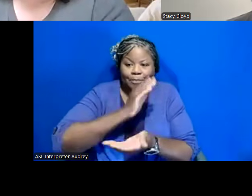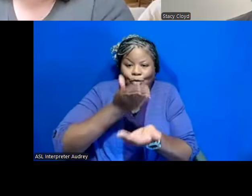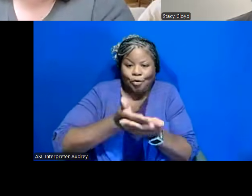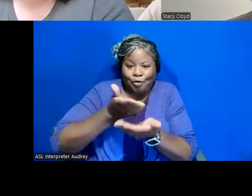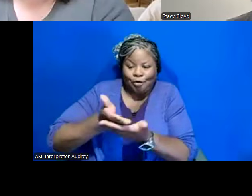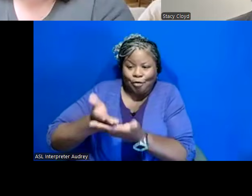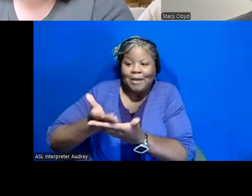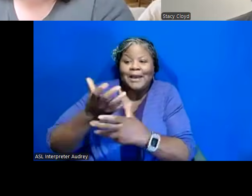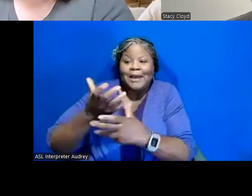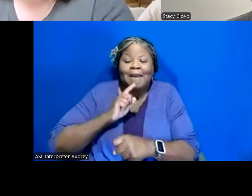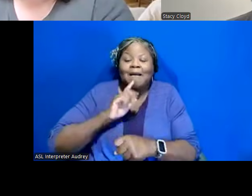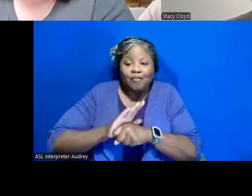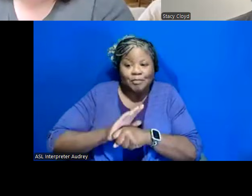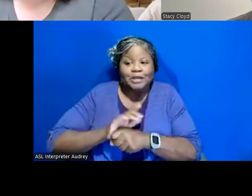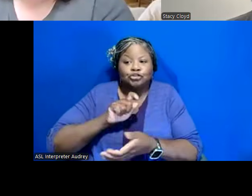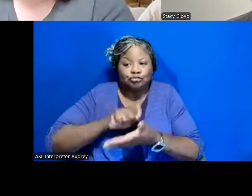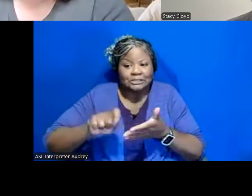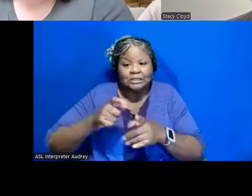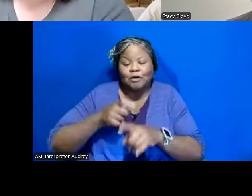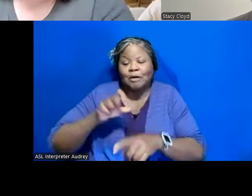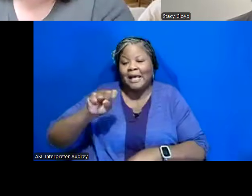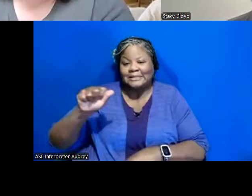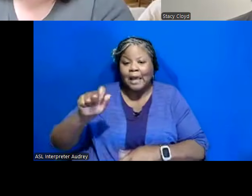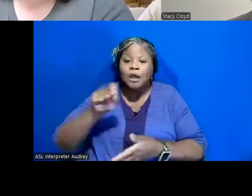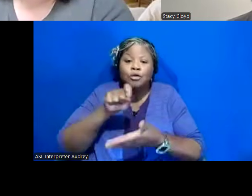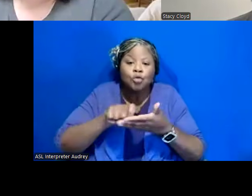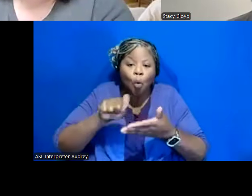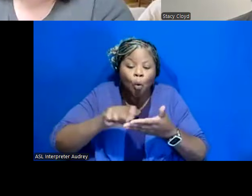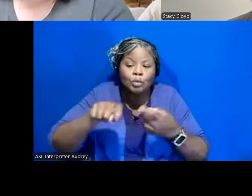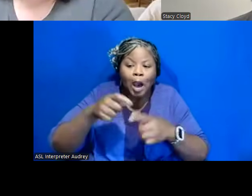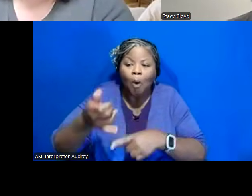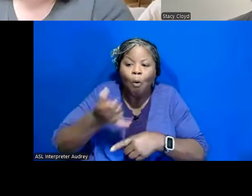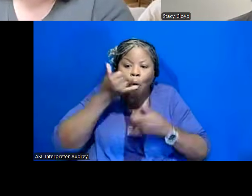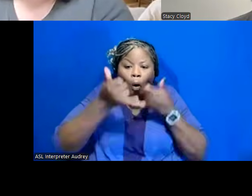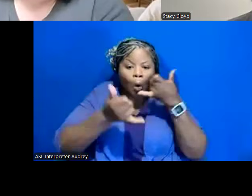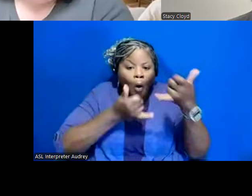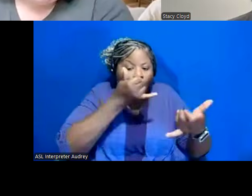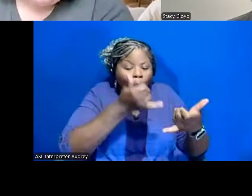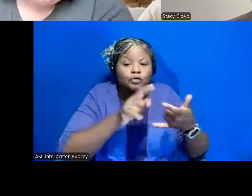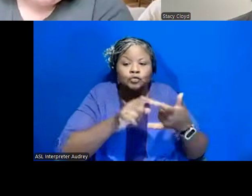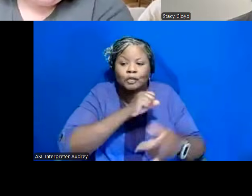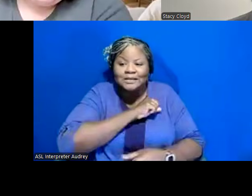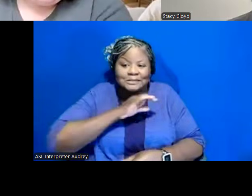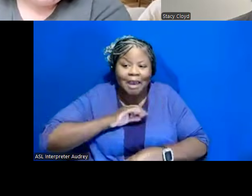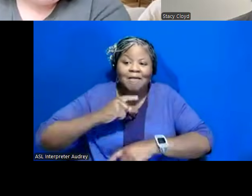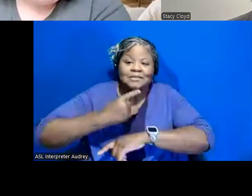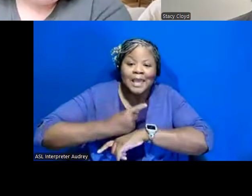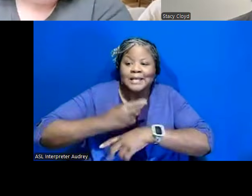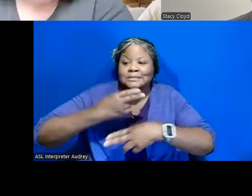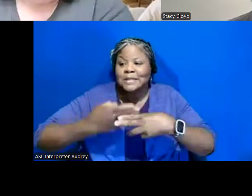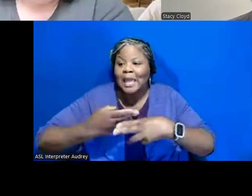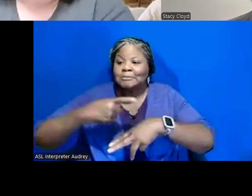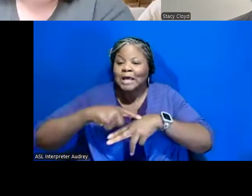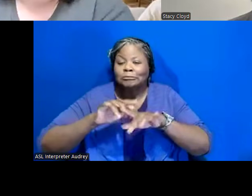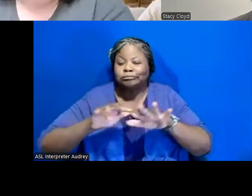from SSA. Keep notes about your calls with SSA staff, dates, names, times, all